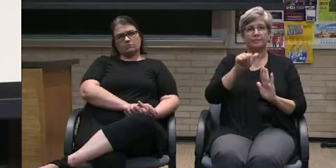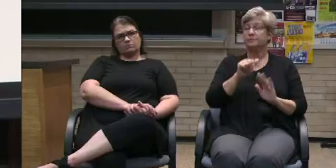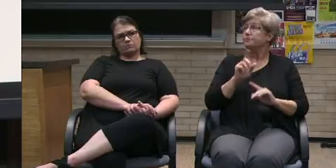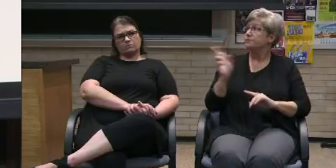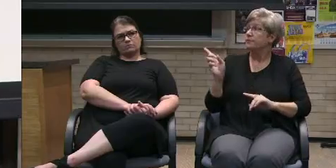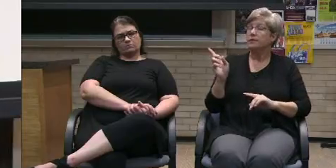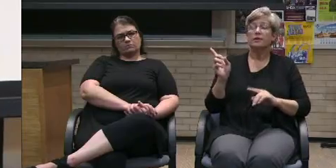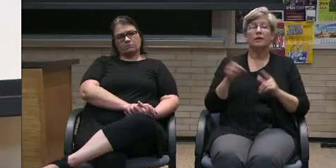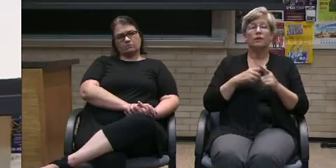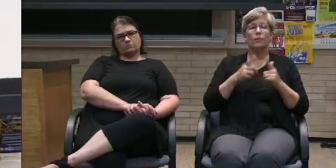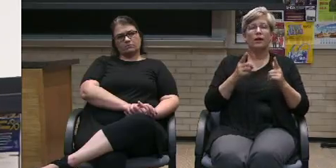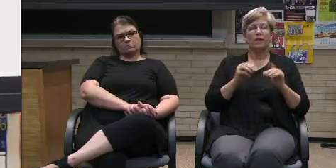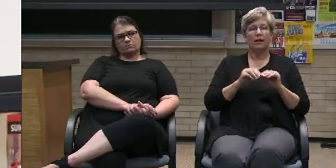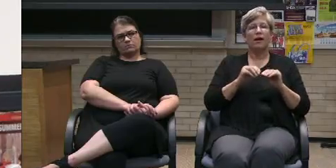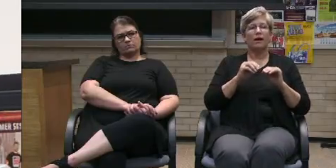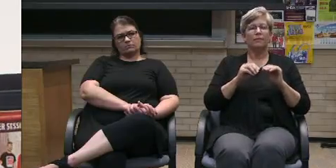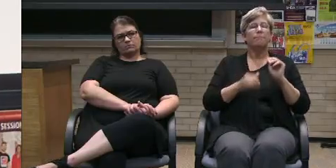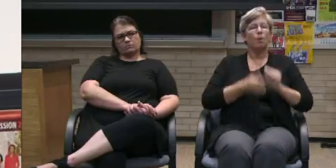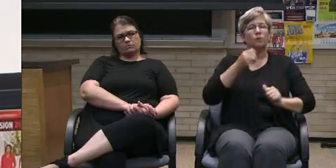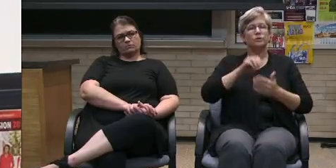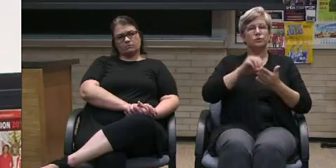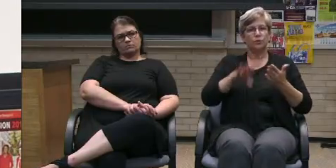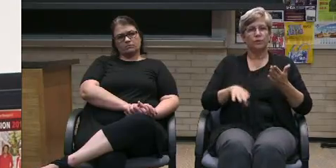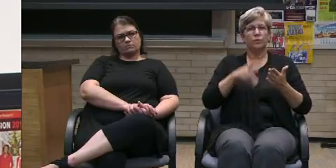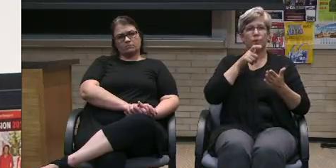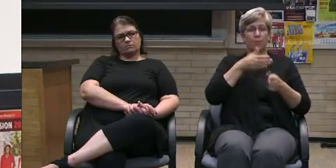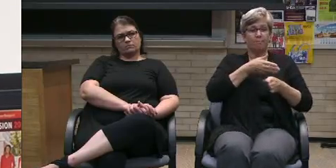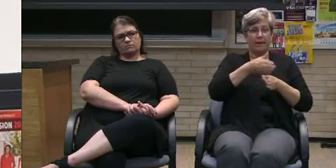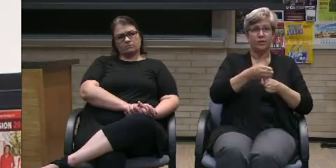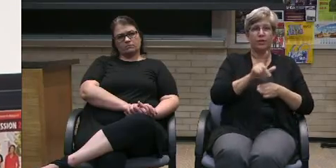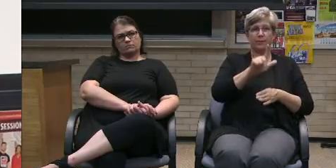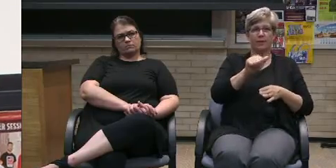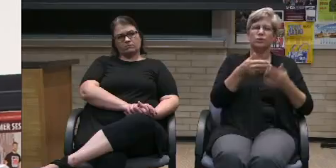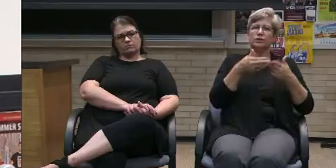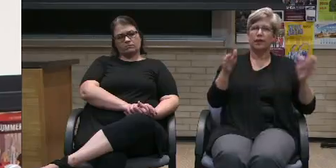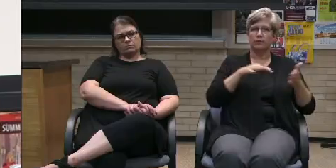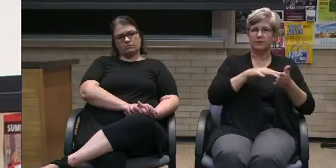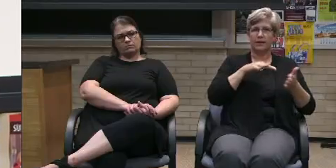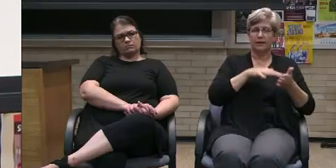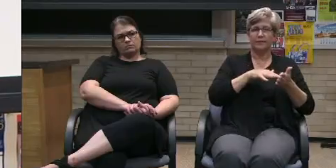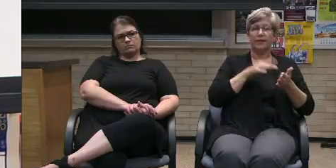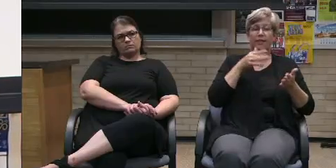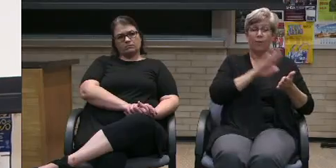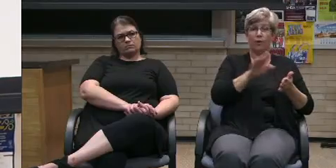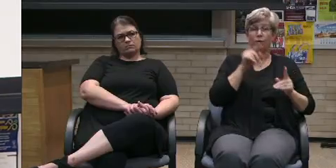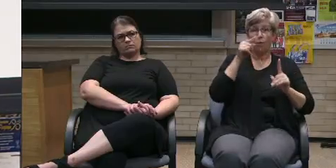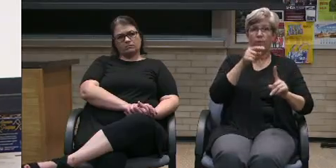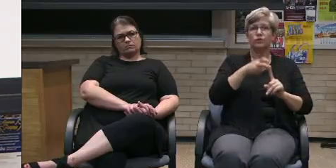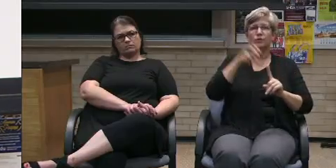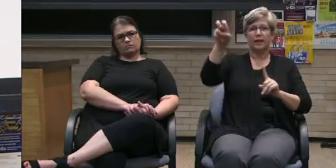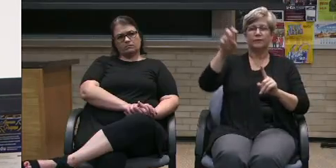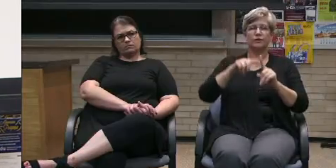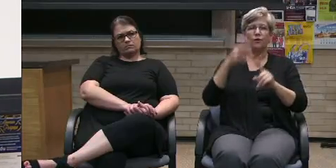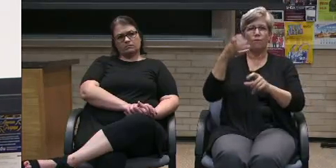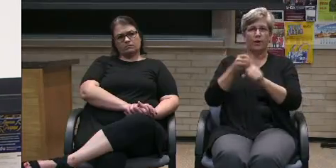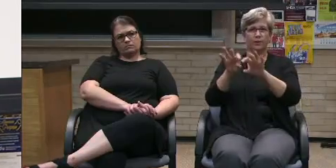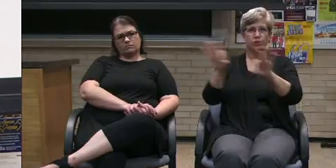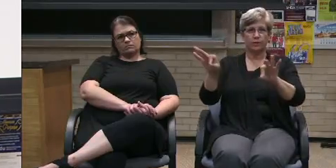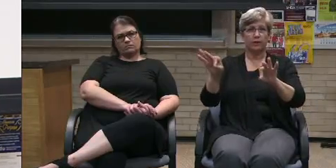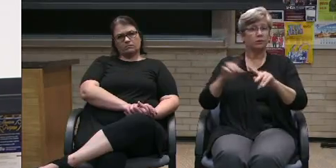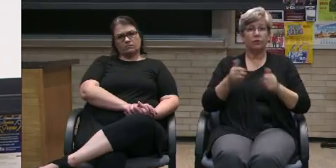liberal arts with an intention of transferring to a bachelor's degree program, and that serves them very well. But if we want to think